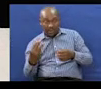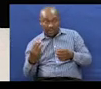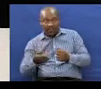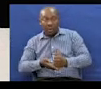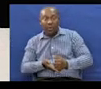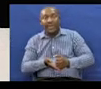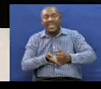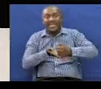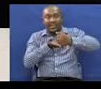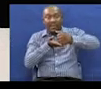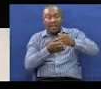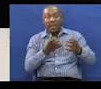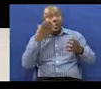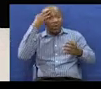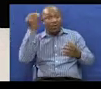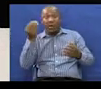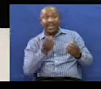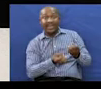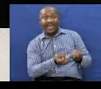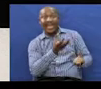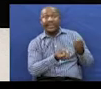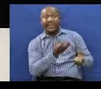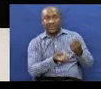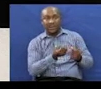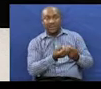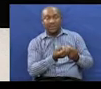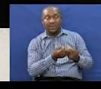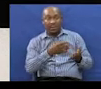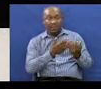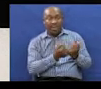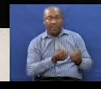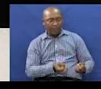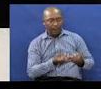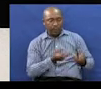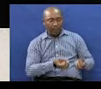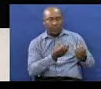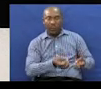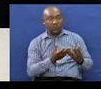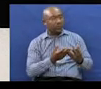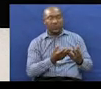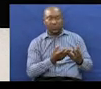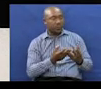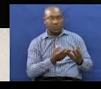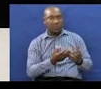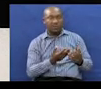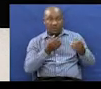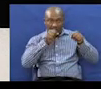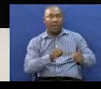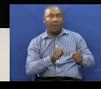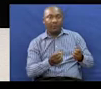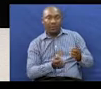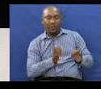of potassium chlorate in order to produce oxygen gas. So the reaction taking place, we have the